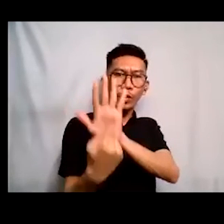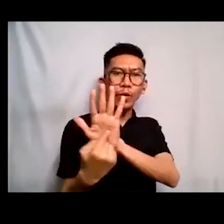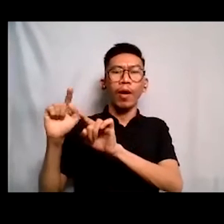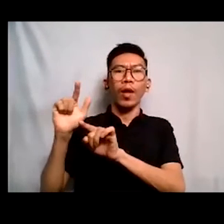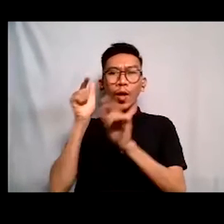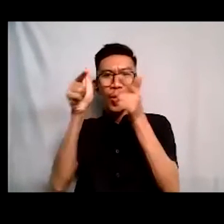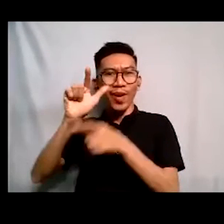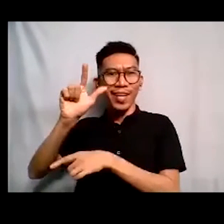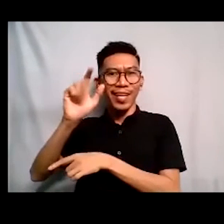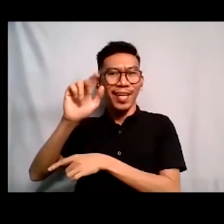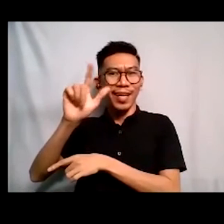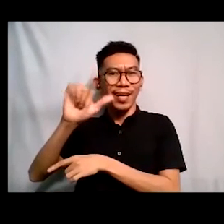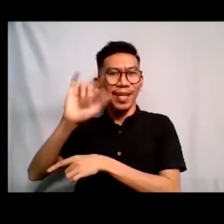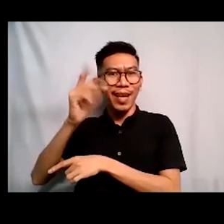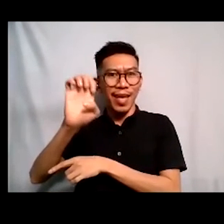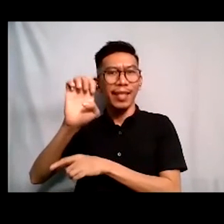Language.